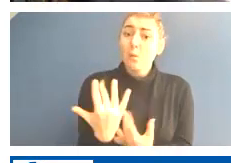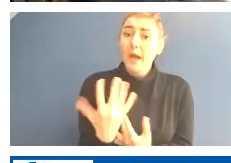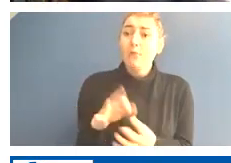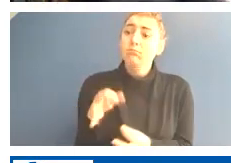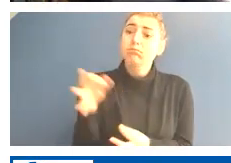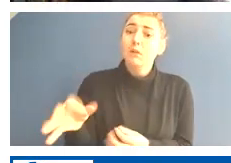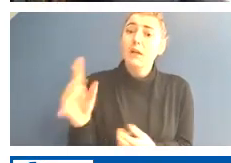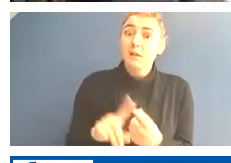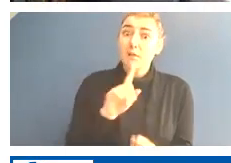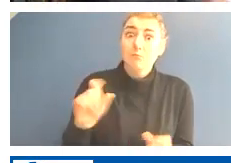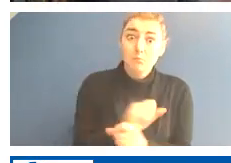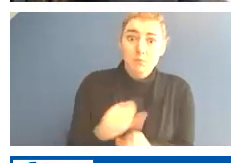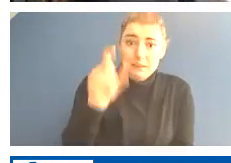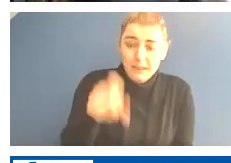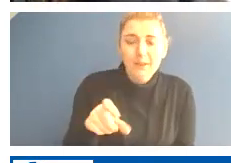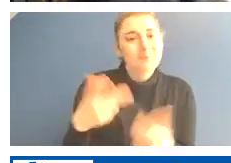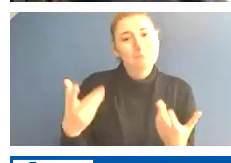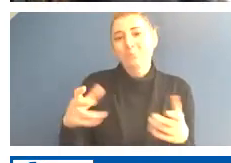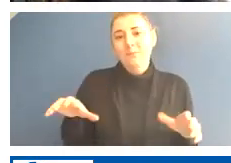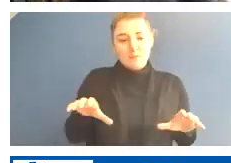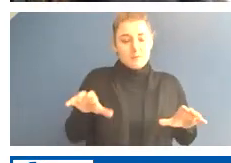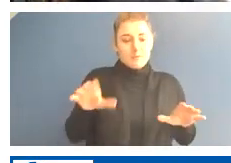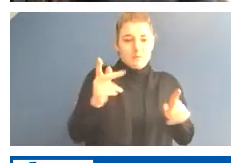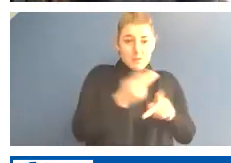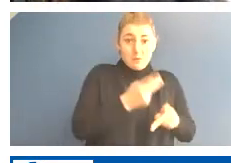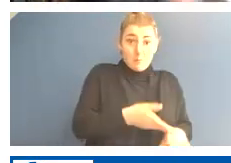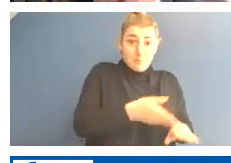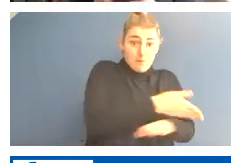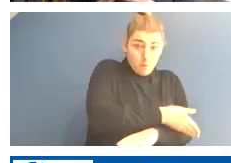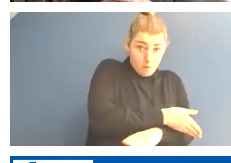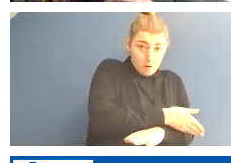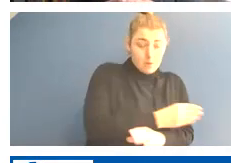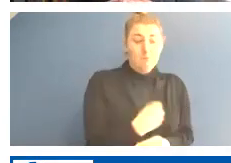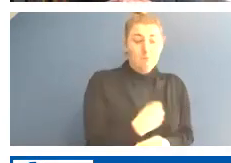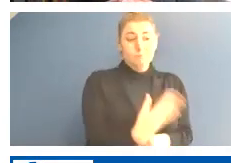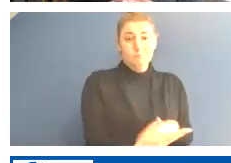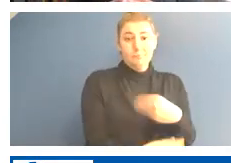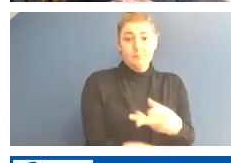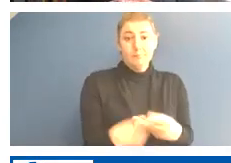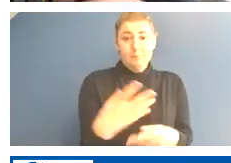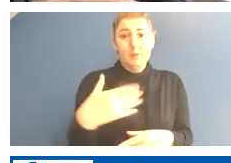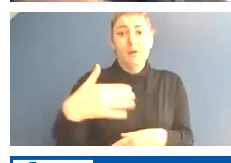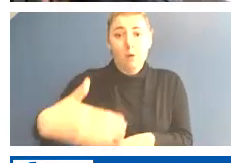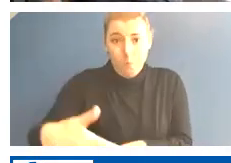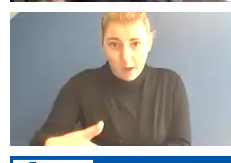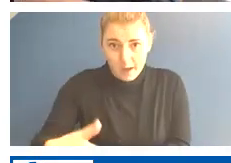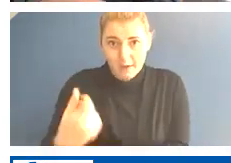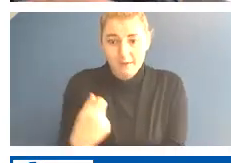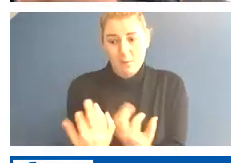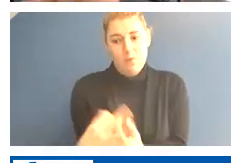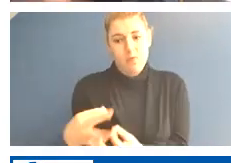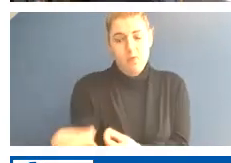trying to be a bit more proactive in getting them at smaller doses along the way. So they may notice